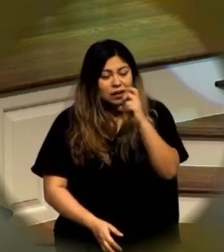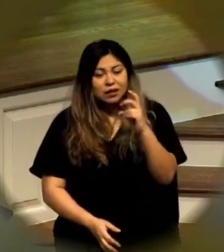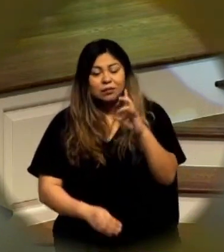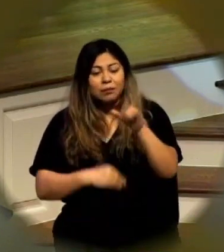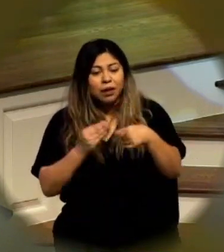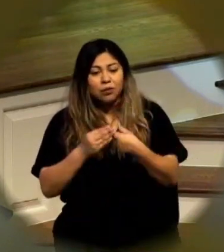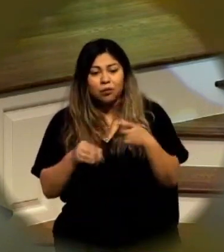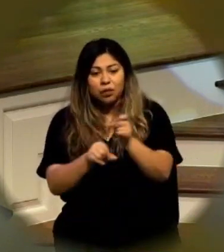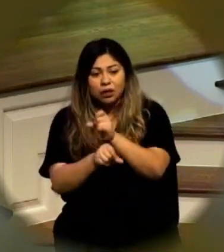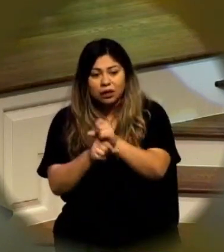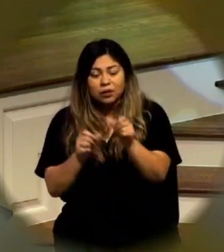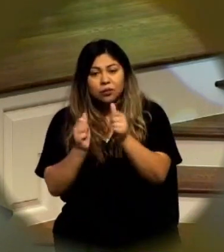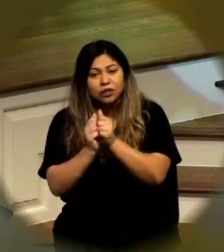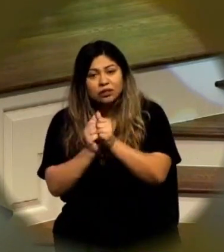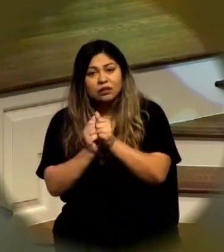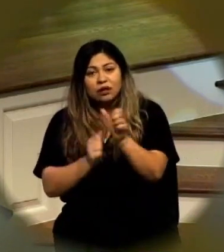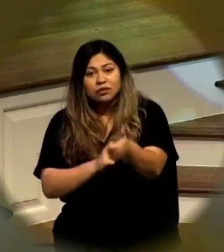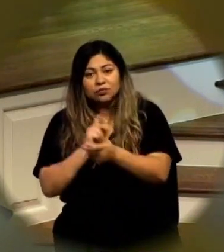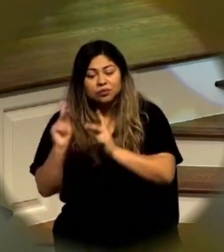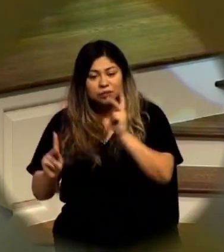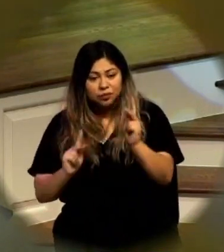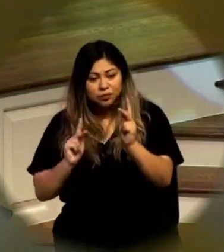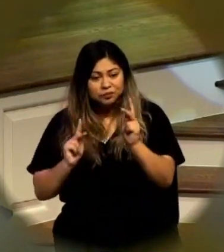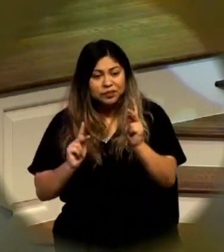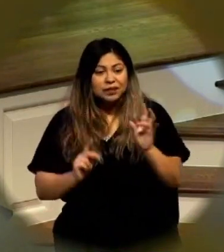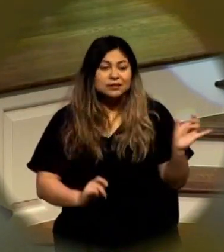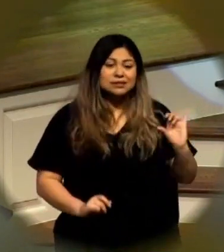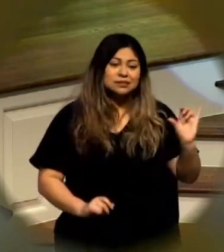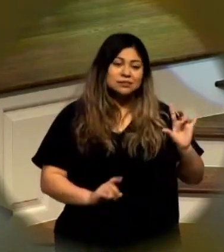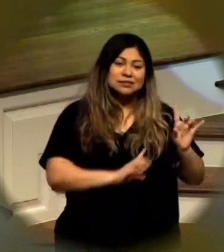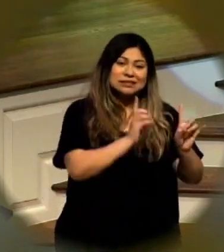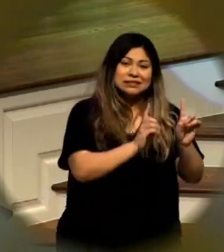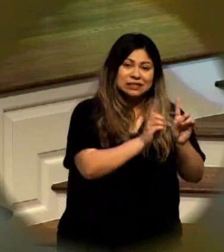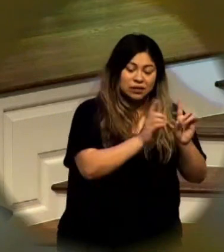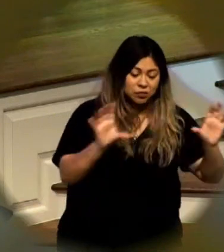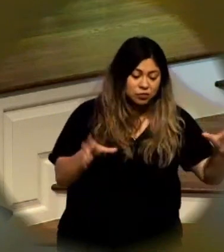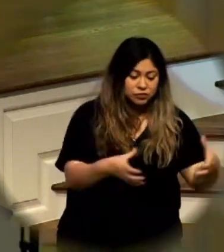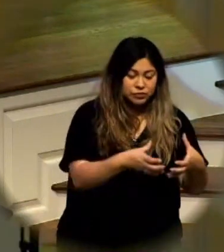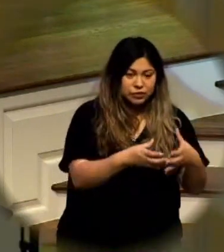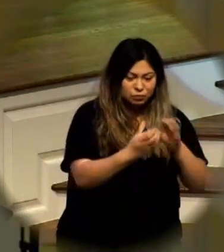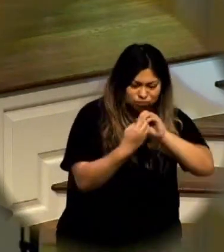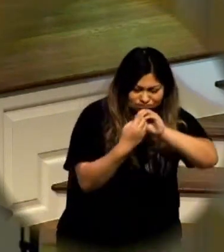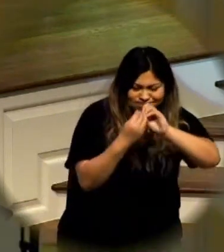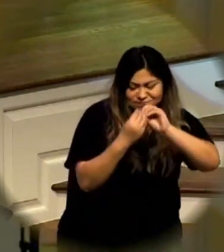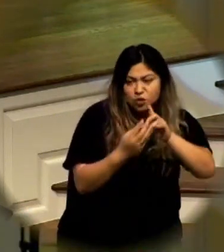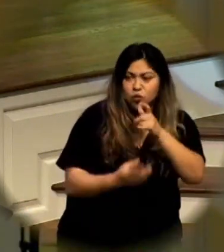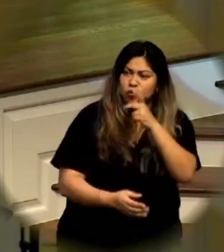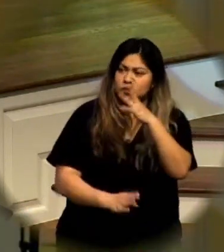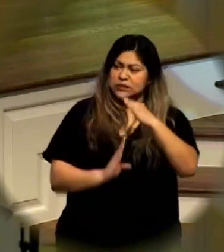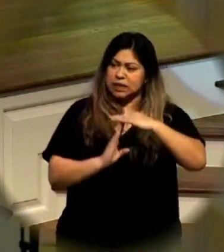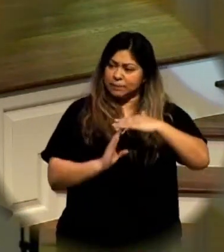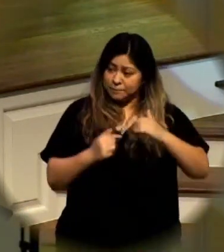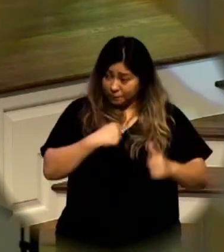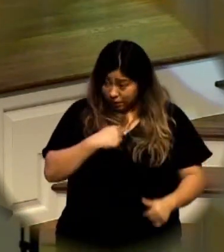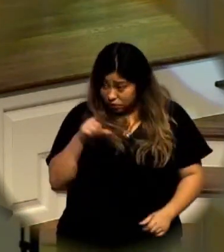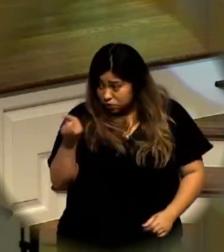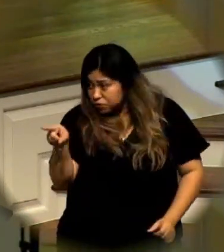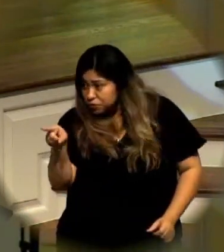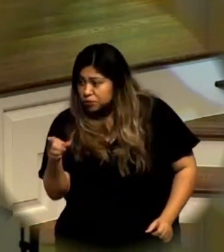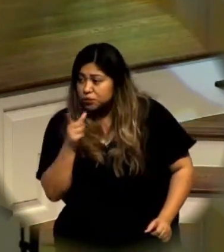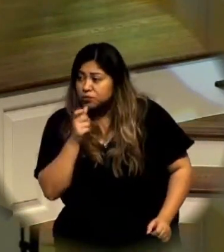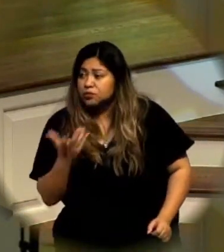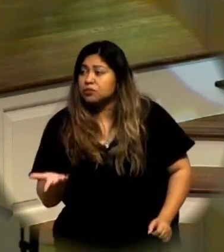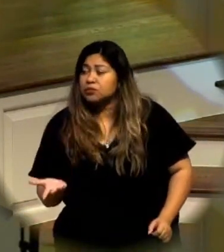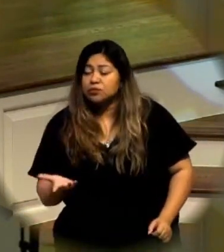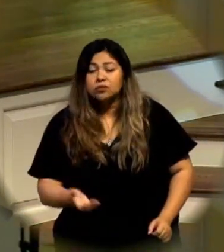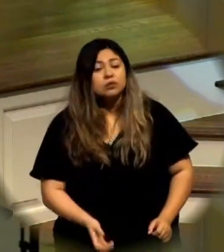all other things. Who is the greatest? Jesus hadn't sent them out one by one. He'd sent them